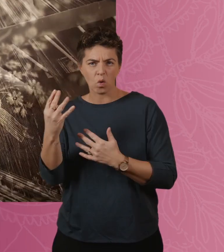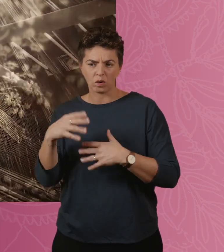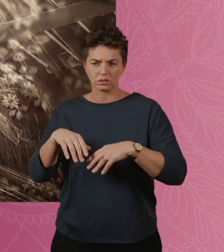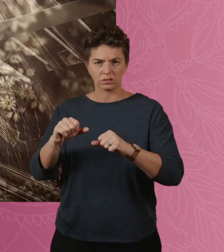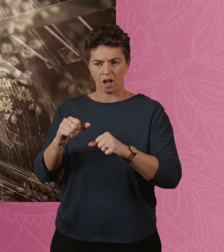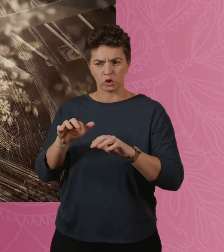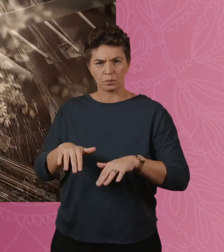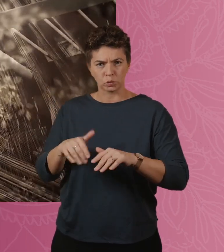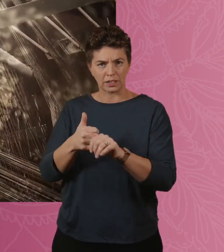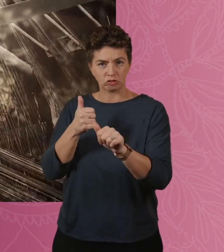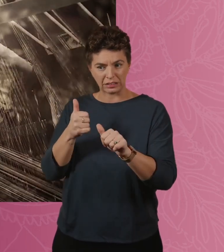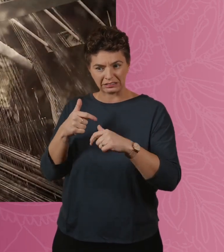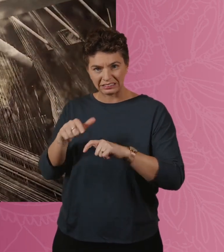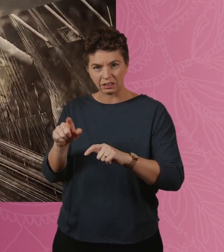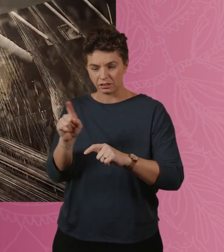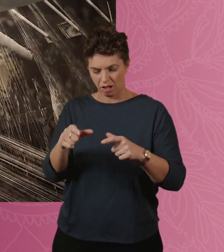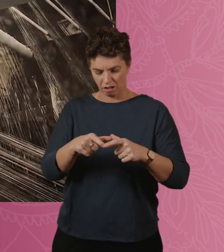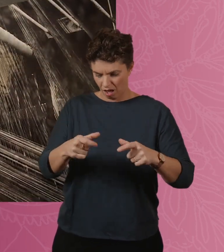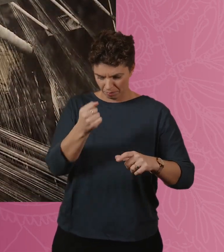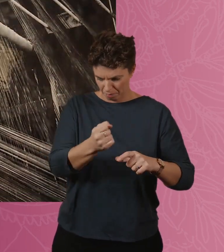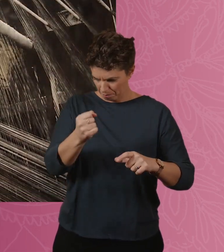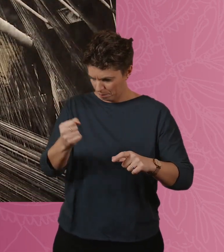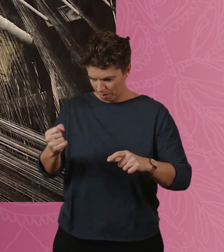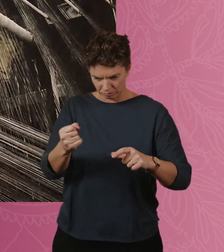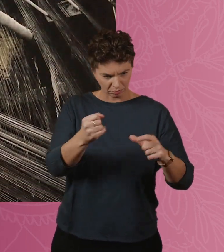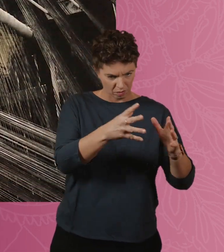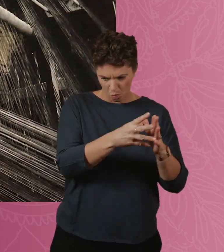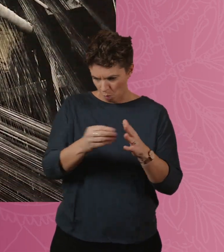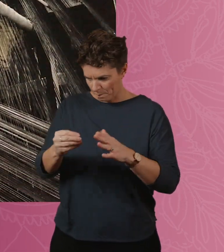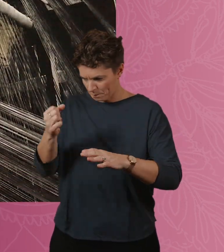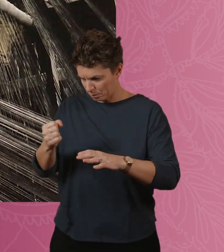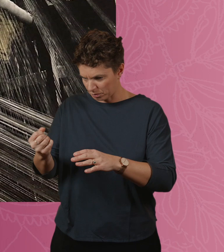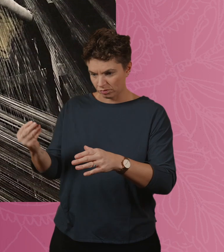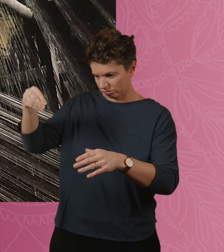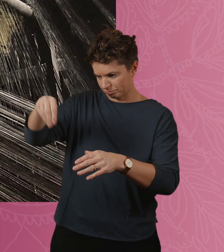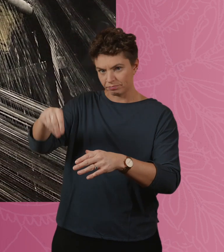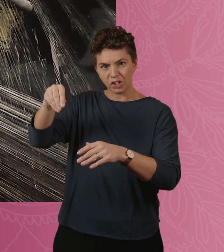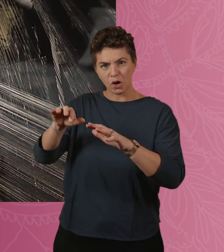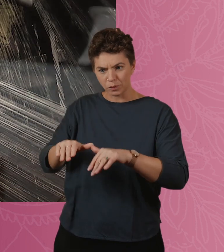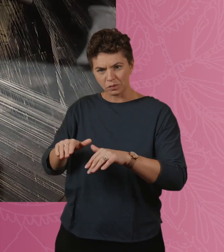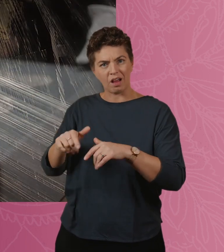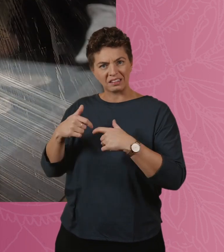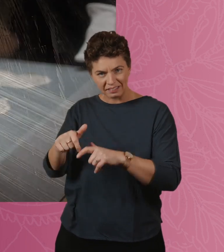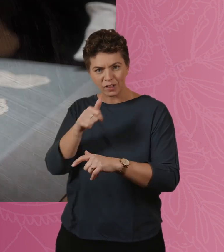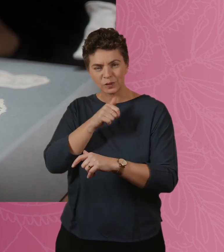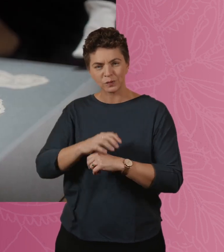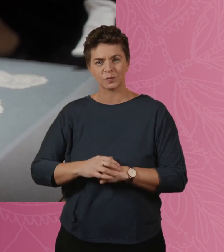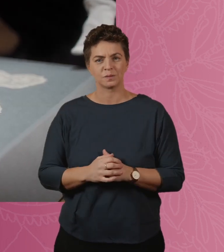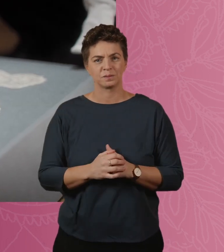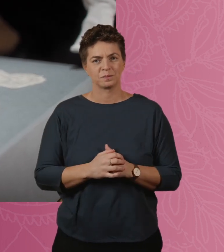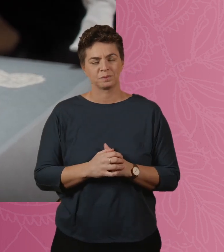1984. You still got physical punched cards and made marks on them and put them into computers.